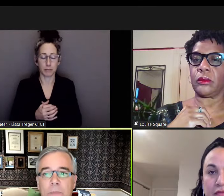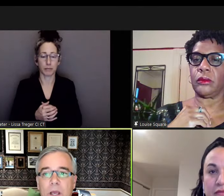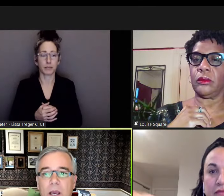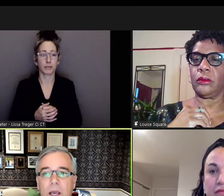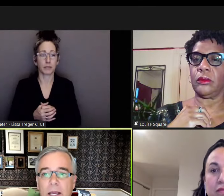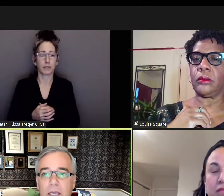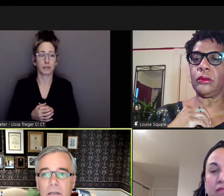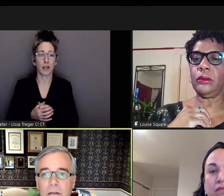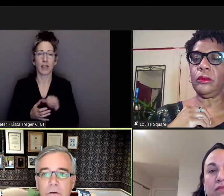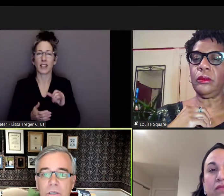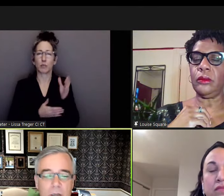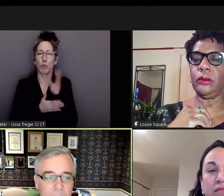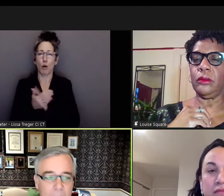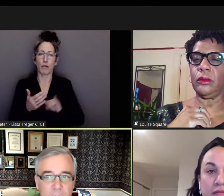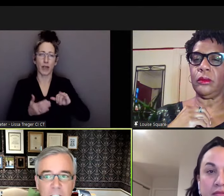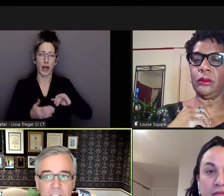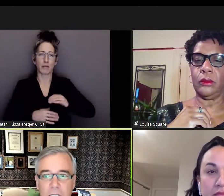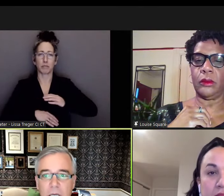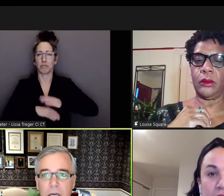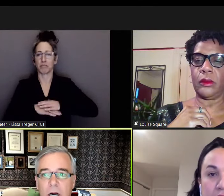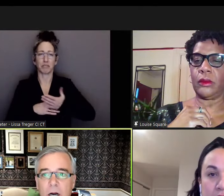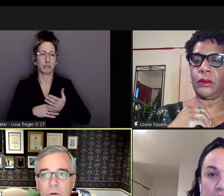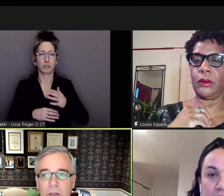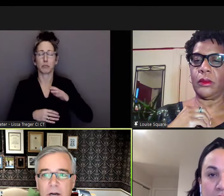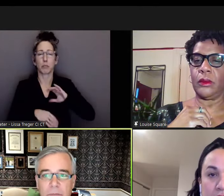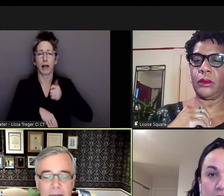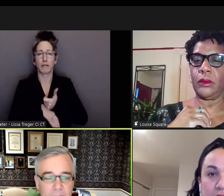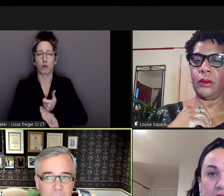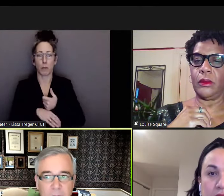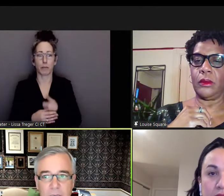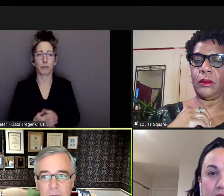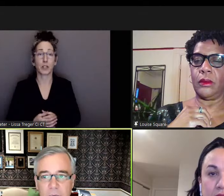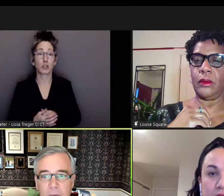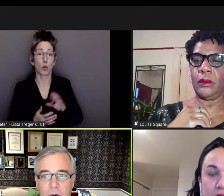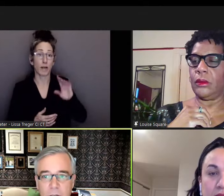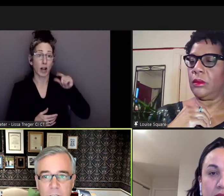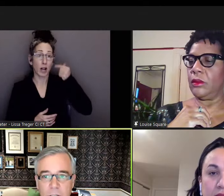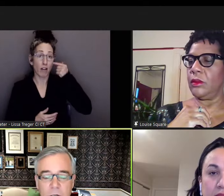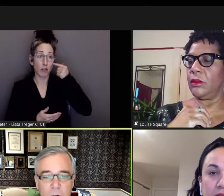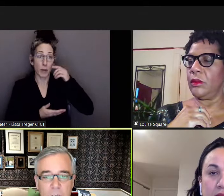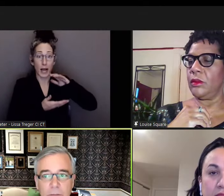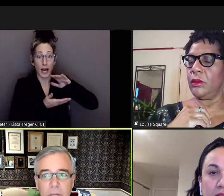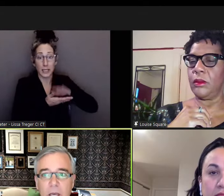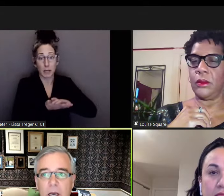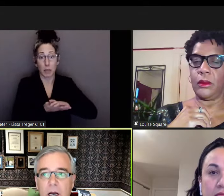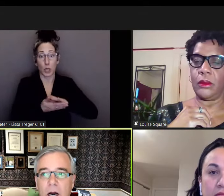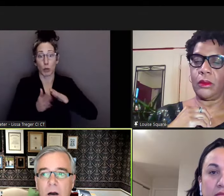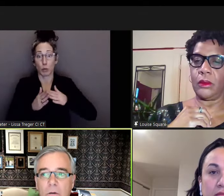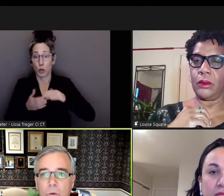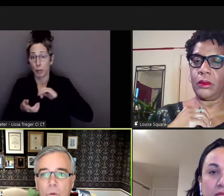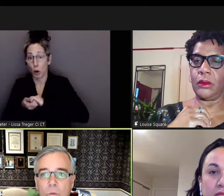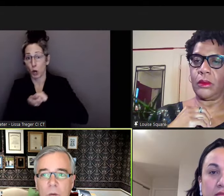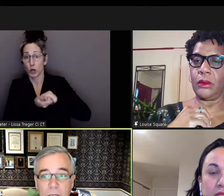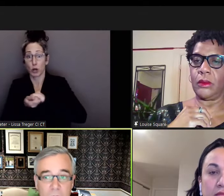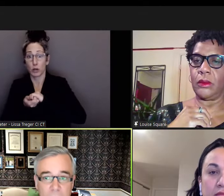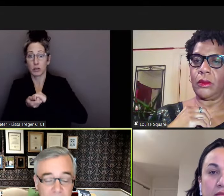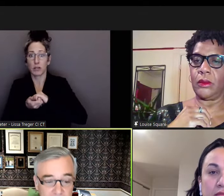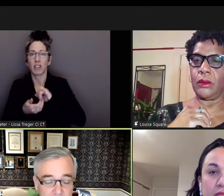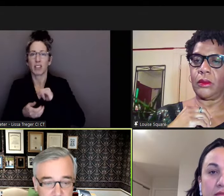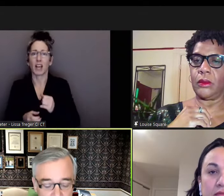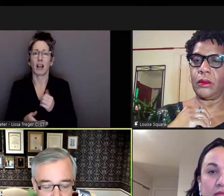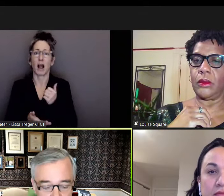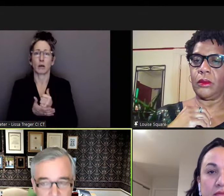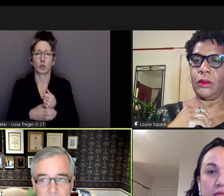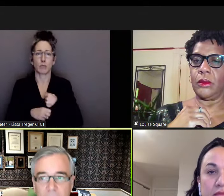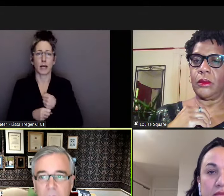platform. And again, the close collaboration with the government, academic, community partners, and so on. The